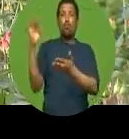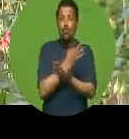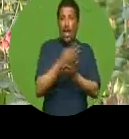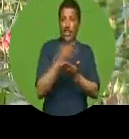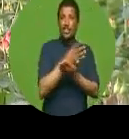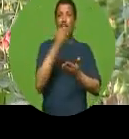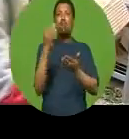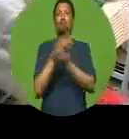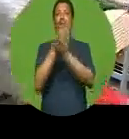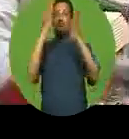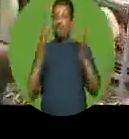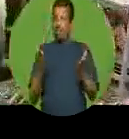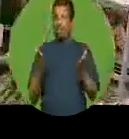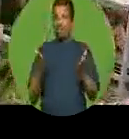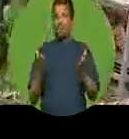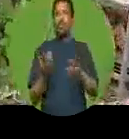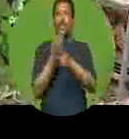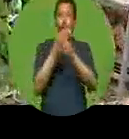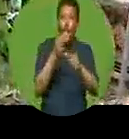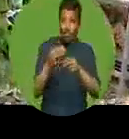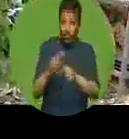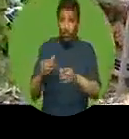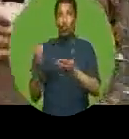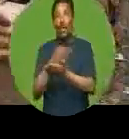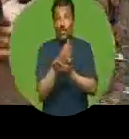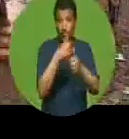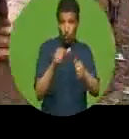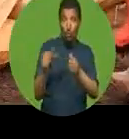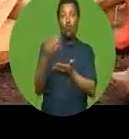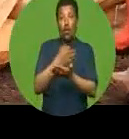production and productivity of crop production,